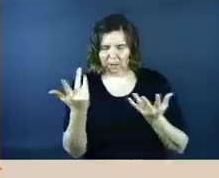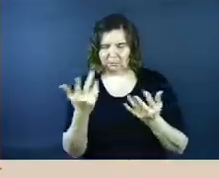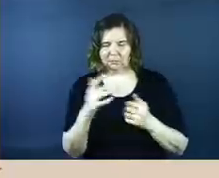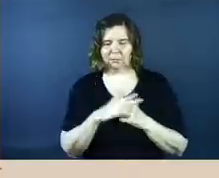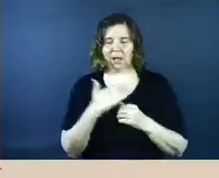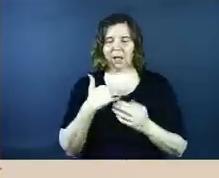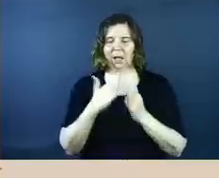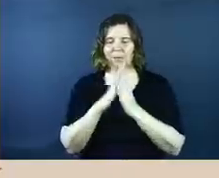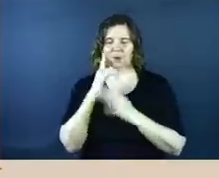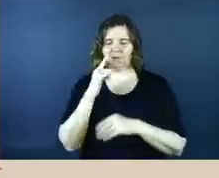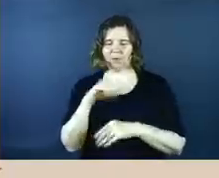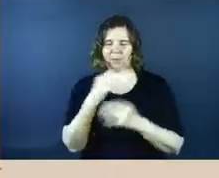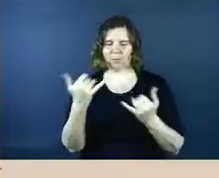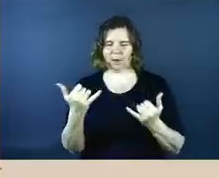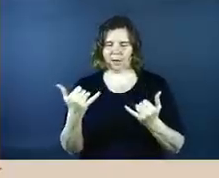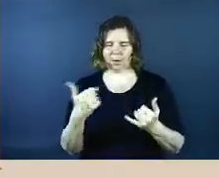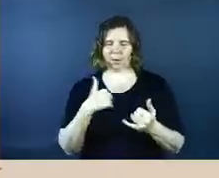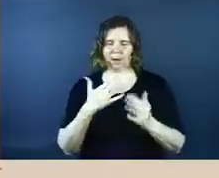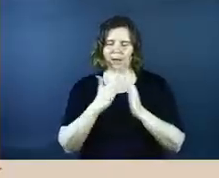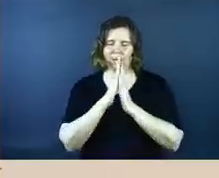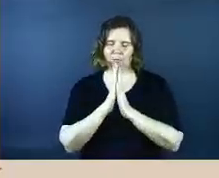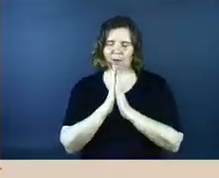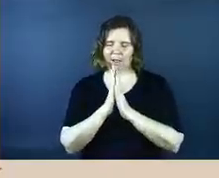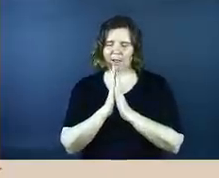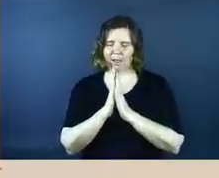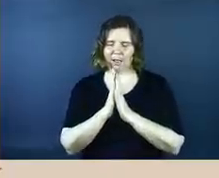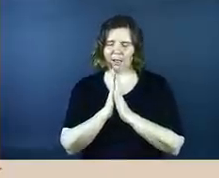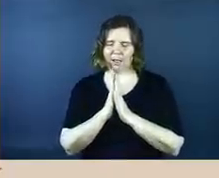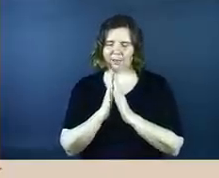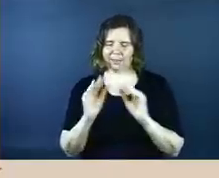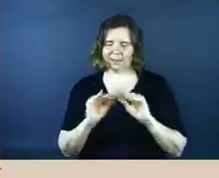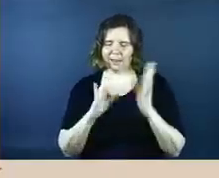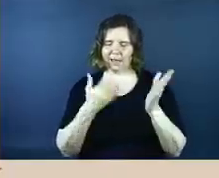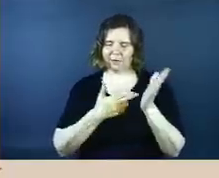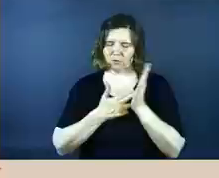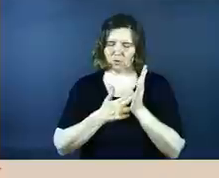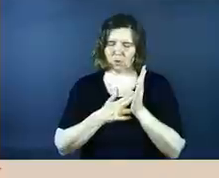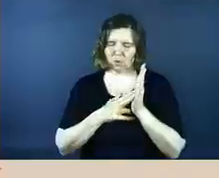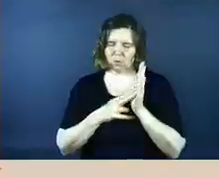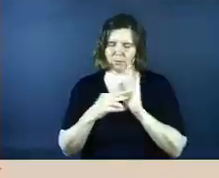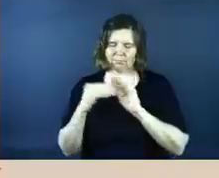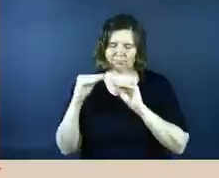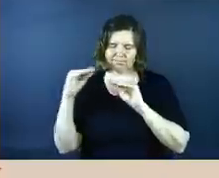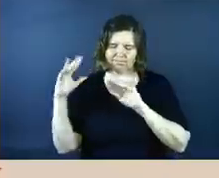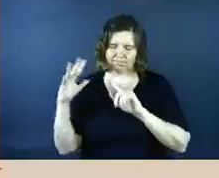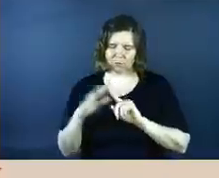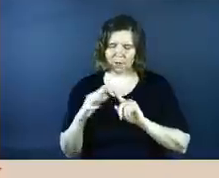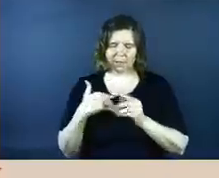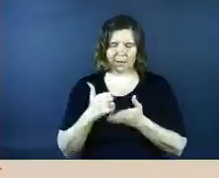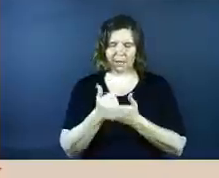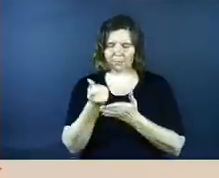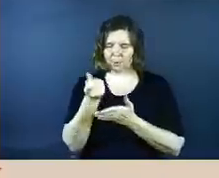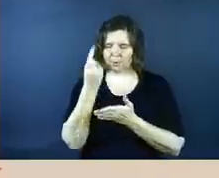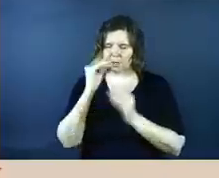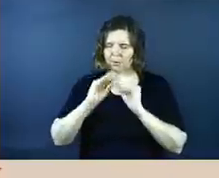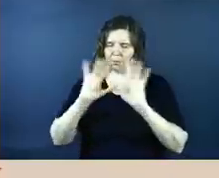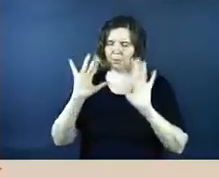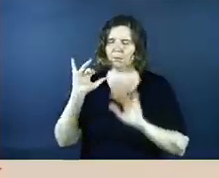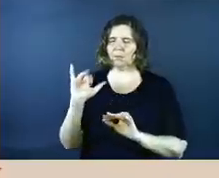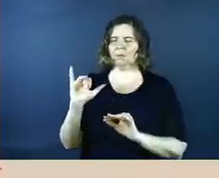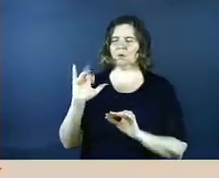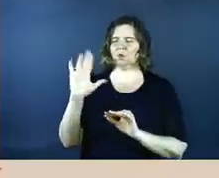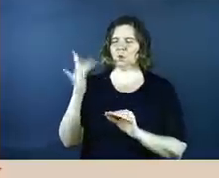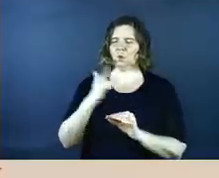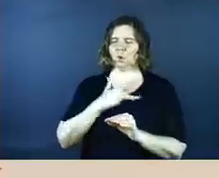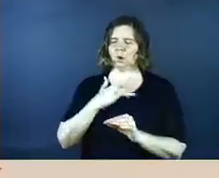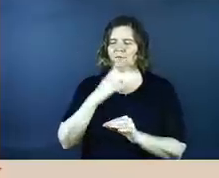God, I pray for them right now, God, and I pray that the light of truth would come and shine on them, Lord, and help them to understand your